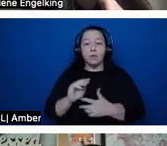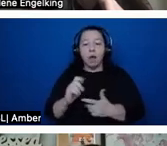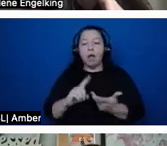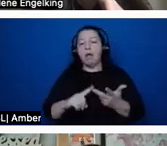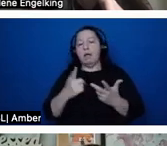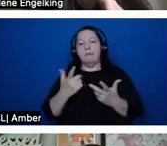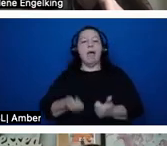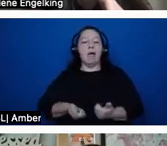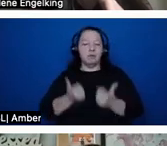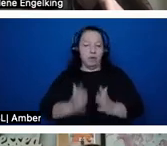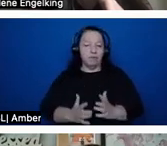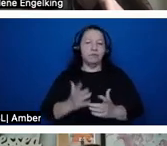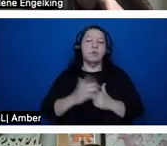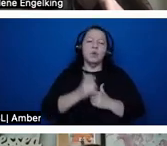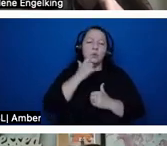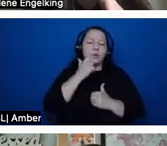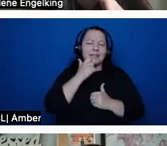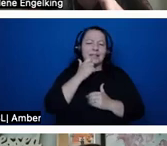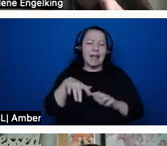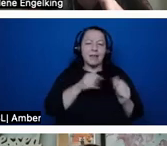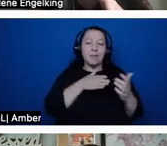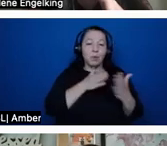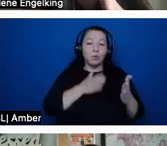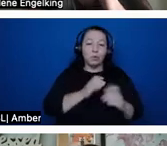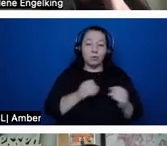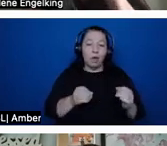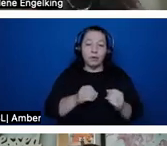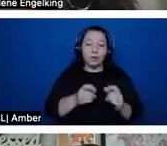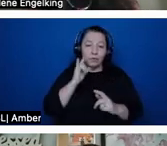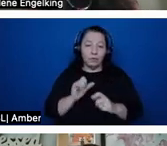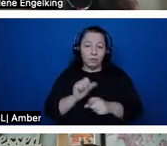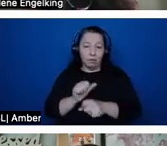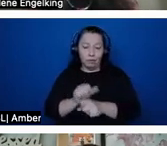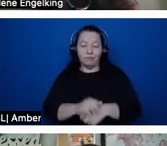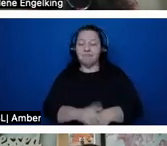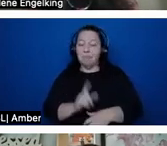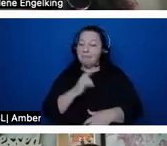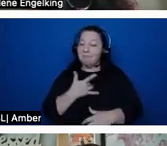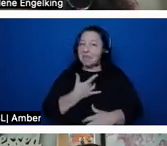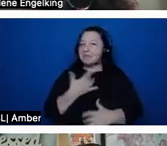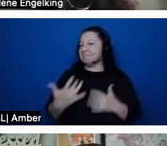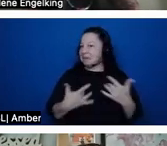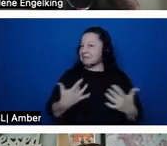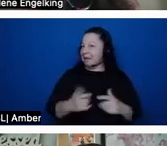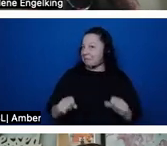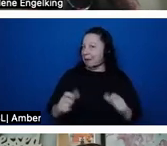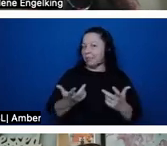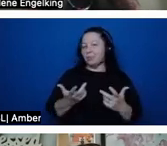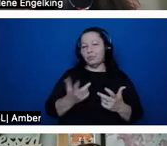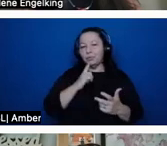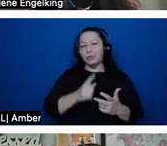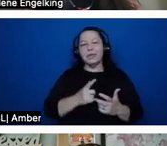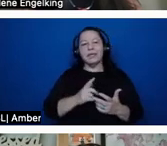out of a prosecutor's office doing that work. And so I'm excited to be able to step